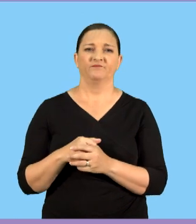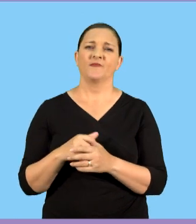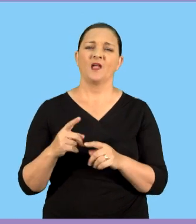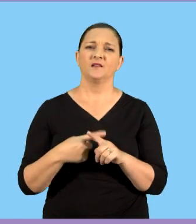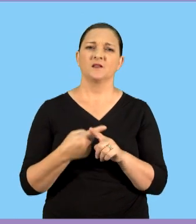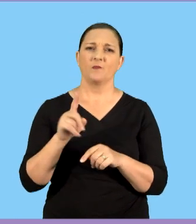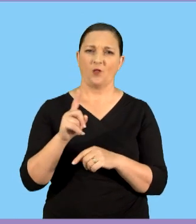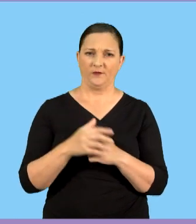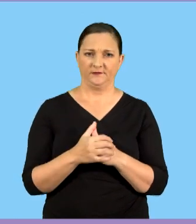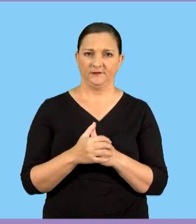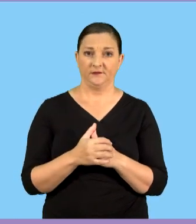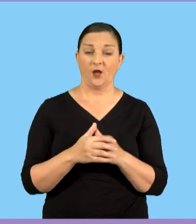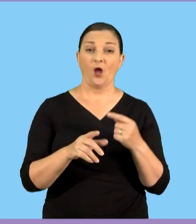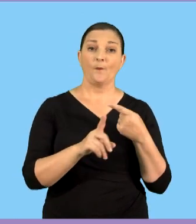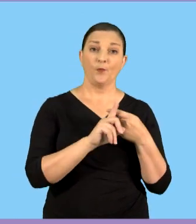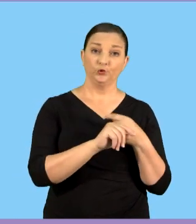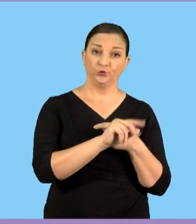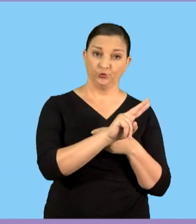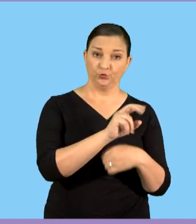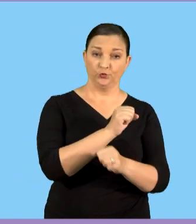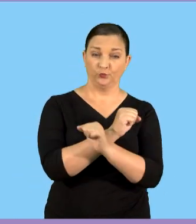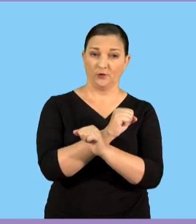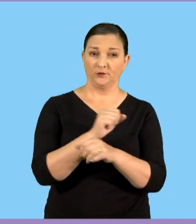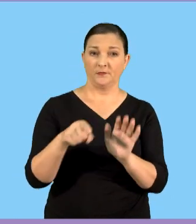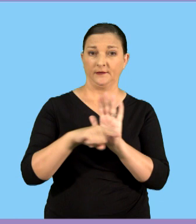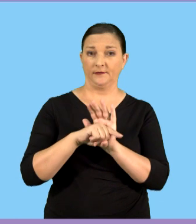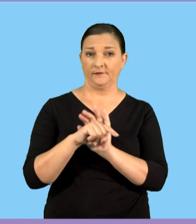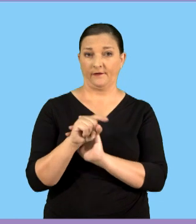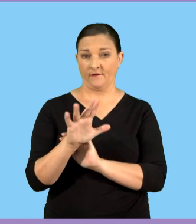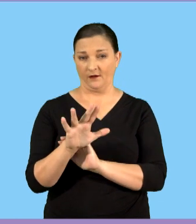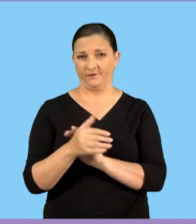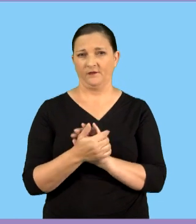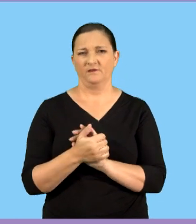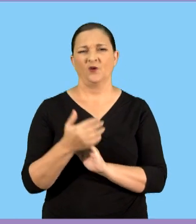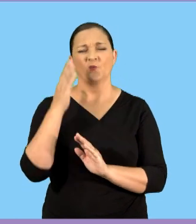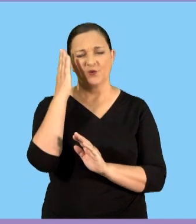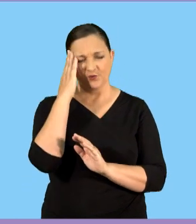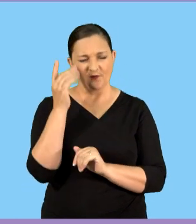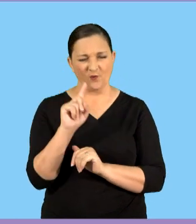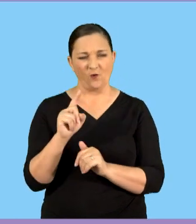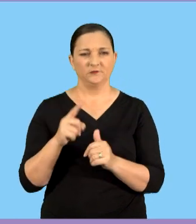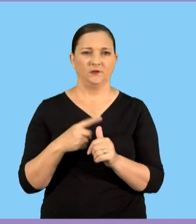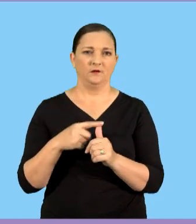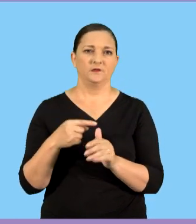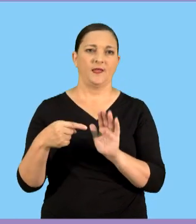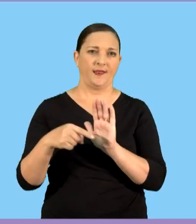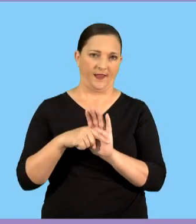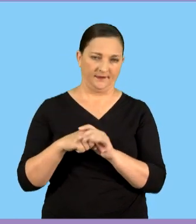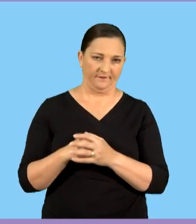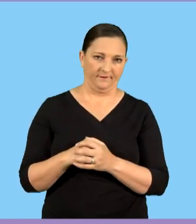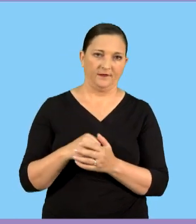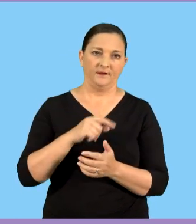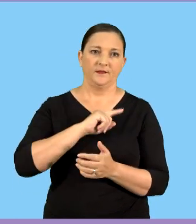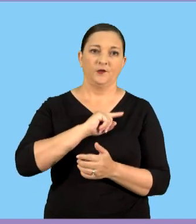example here on the side says that a positive 2 multiplied by a negative 5. So we know that the answer is going to be